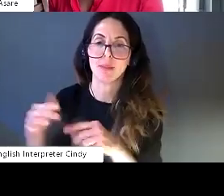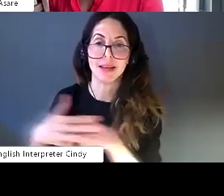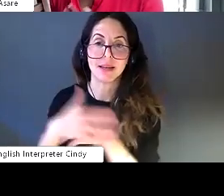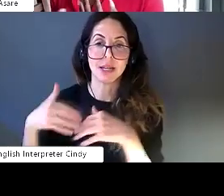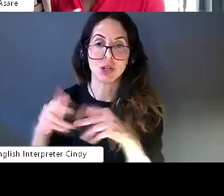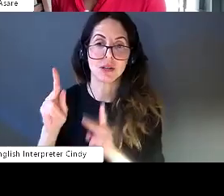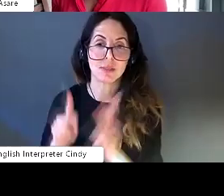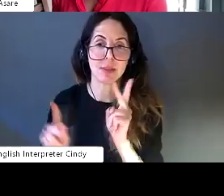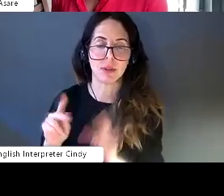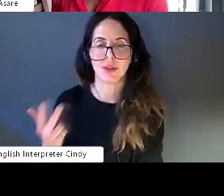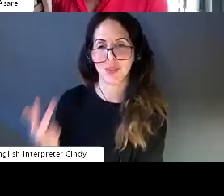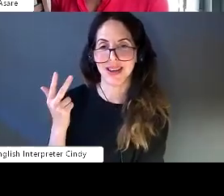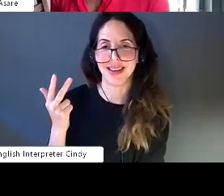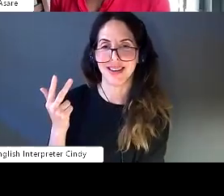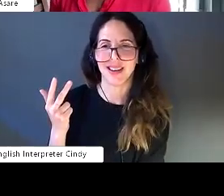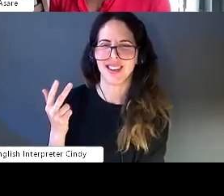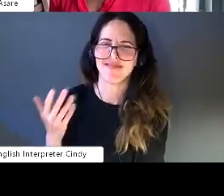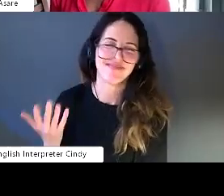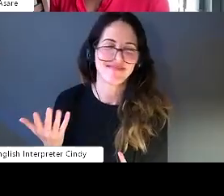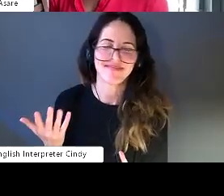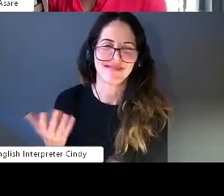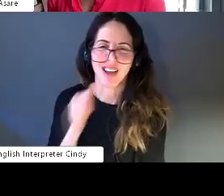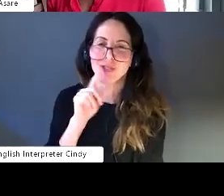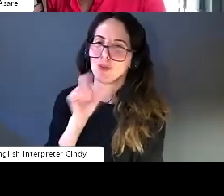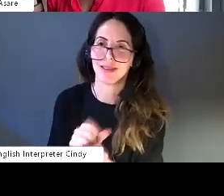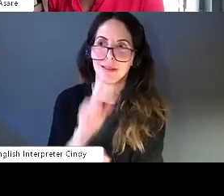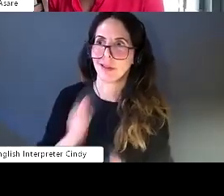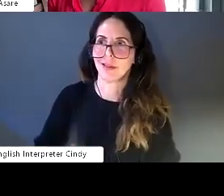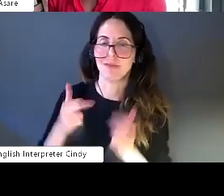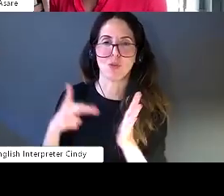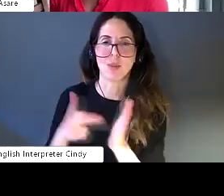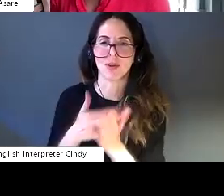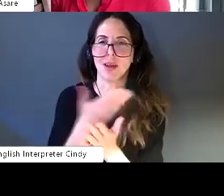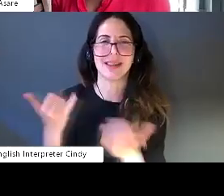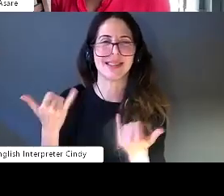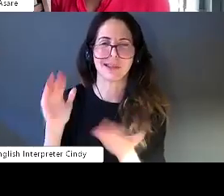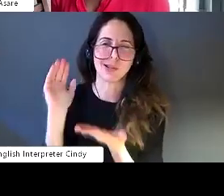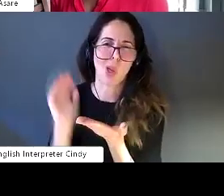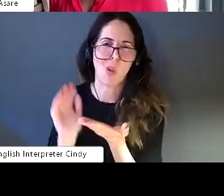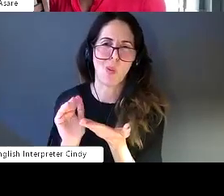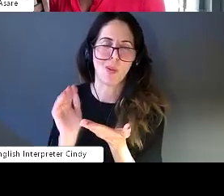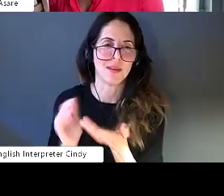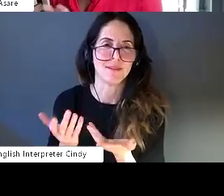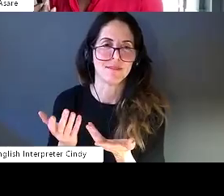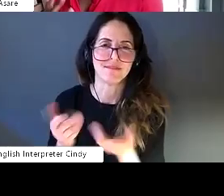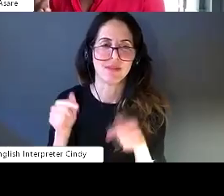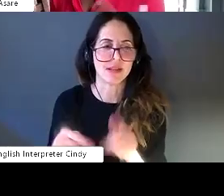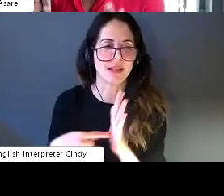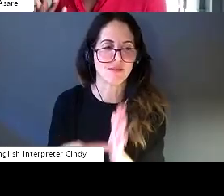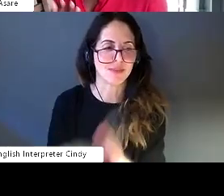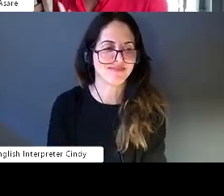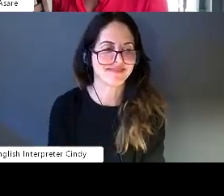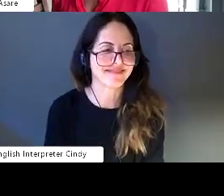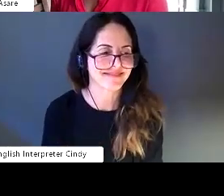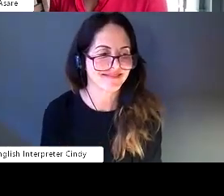folks. We had 3 individuals, but not representative of the reality either, so still underrepresented in our sample here. And then other were